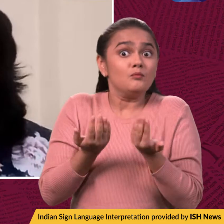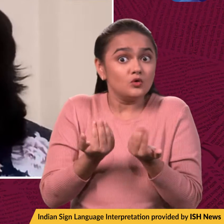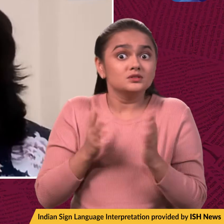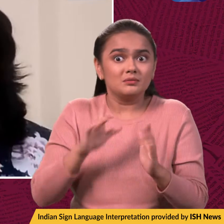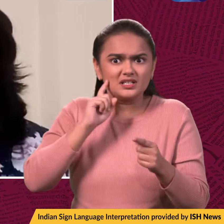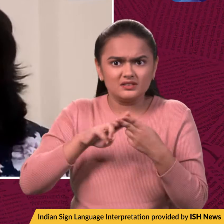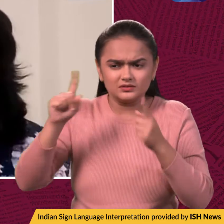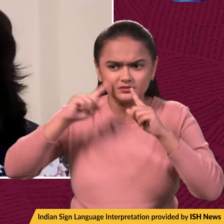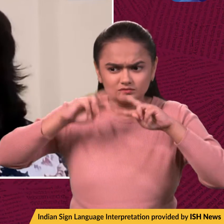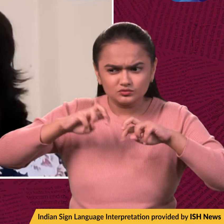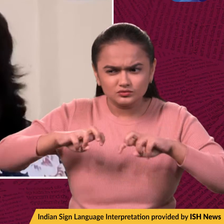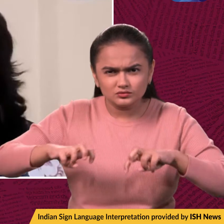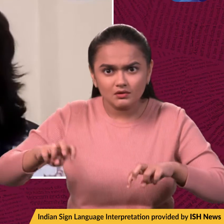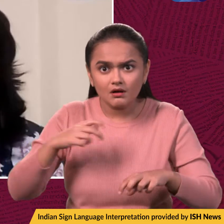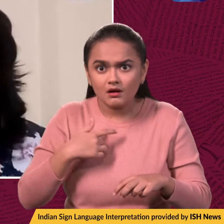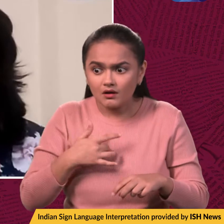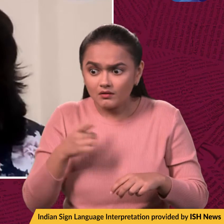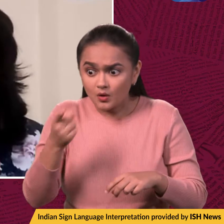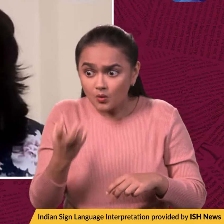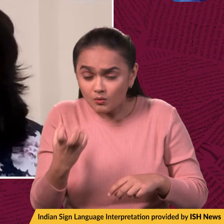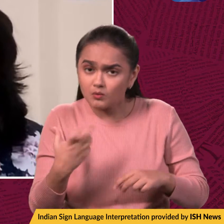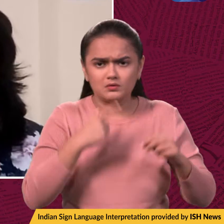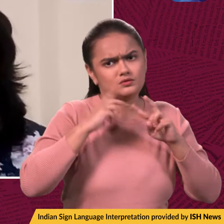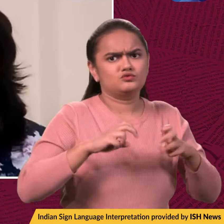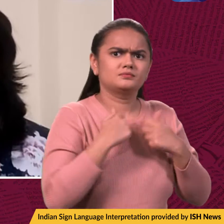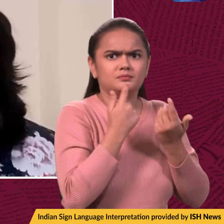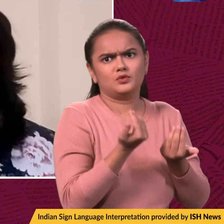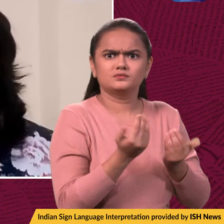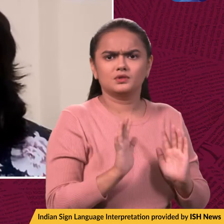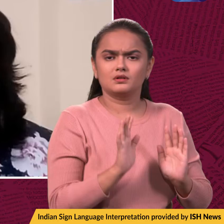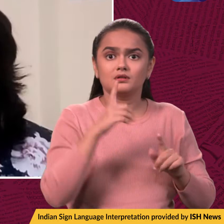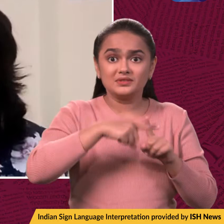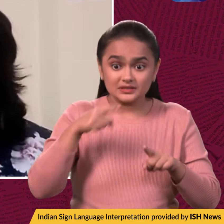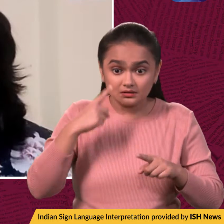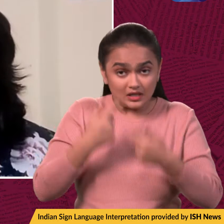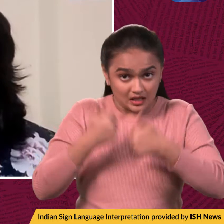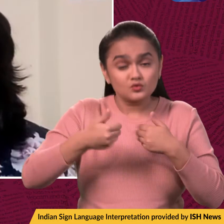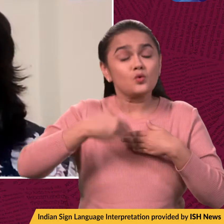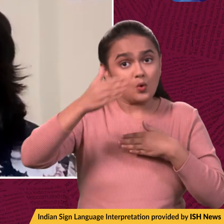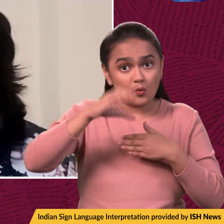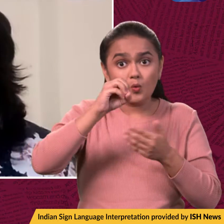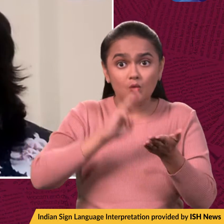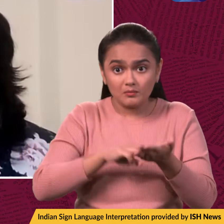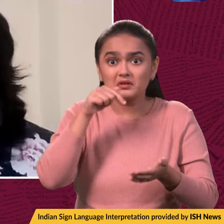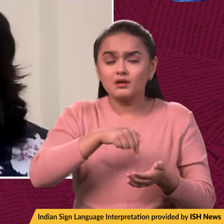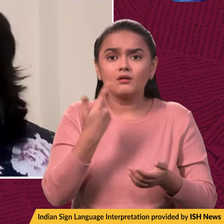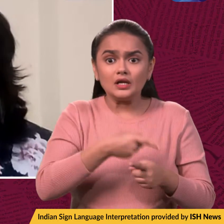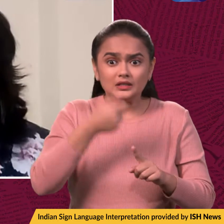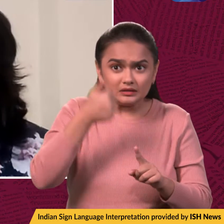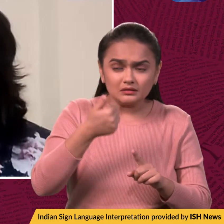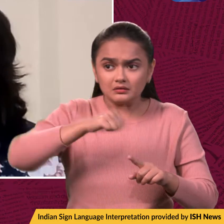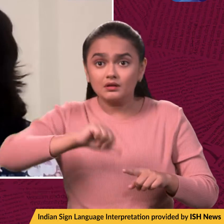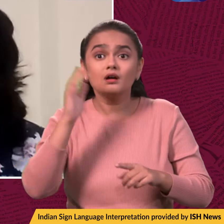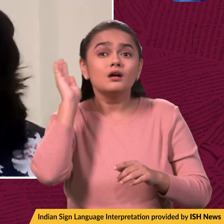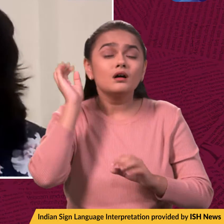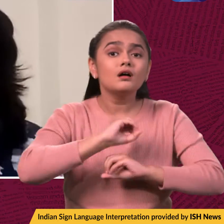if research indicates such a need. He also said that tests are on for Omicron and a call on the matter will be taken in